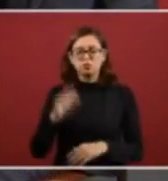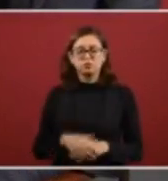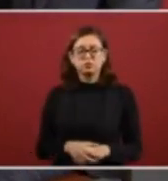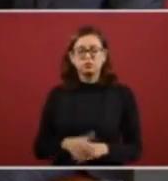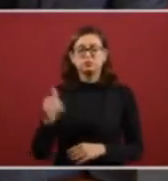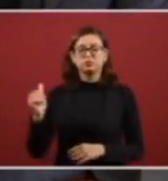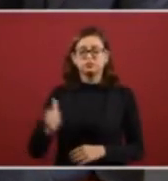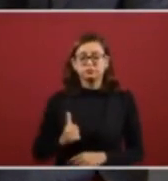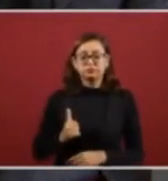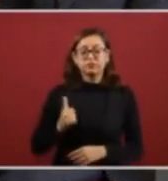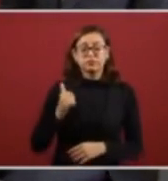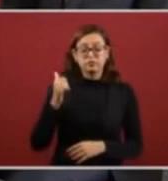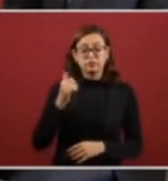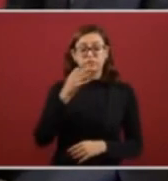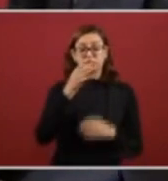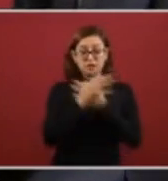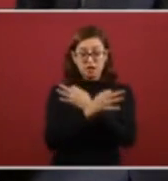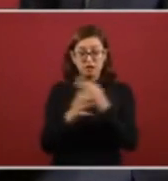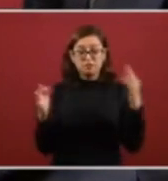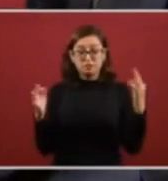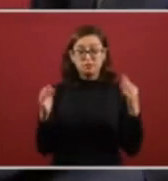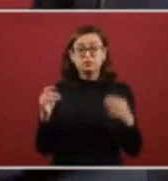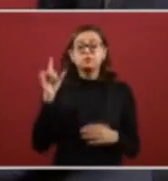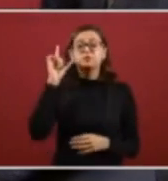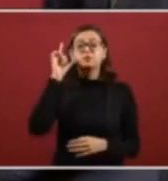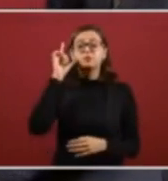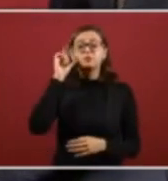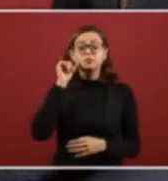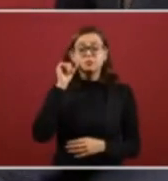tomorrow, I'm going to...